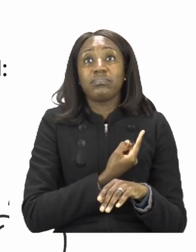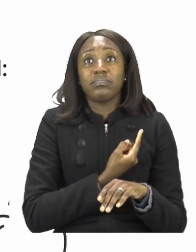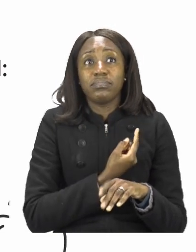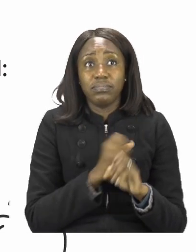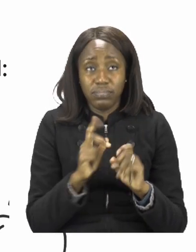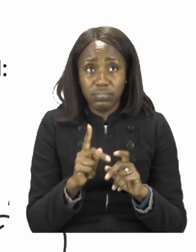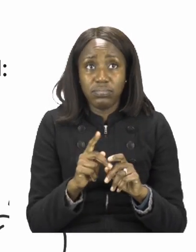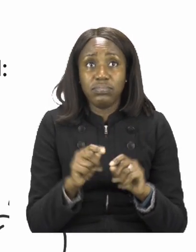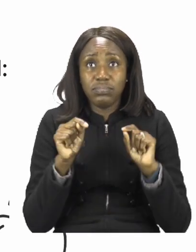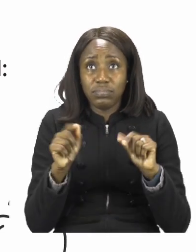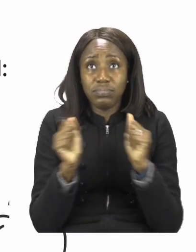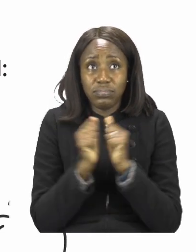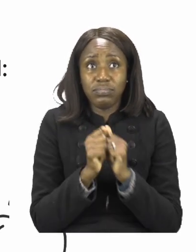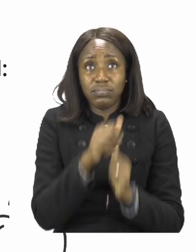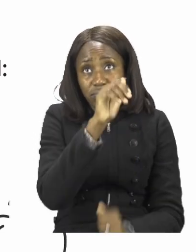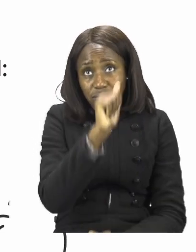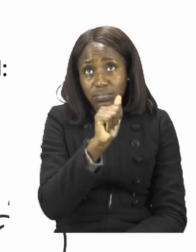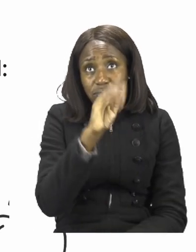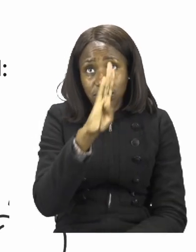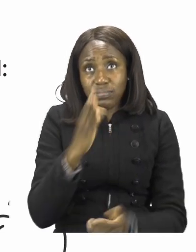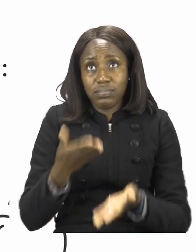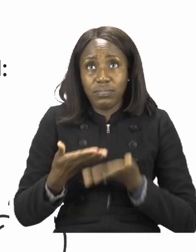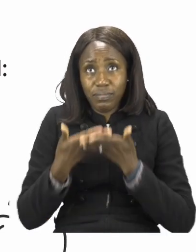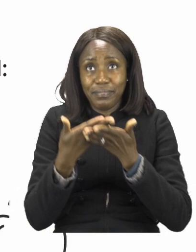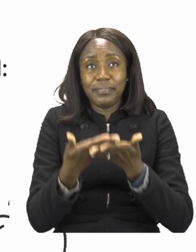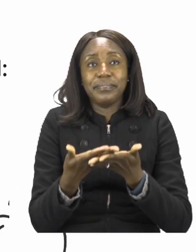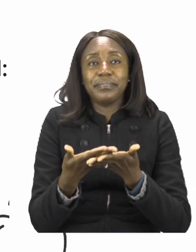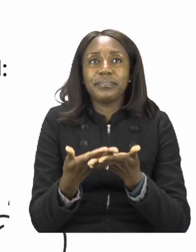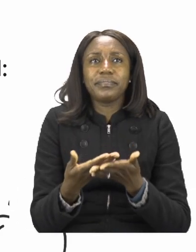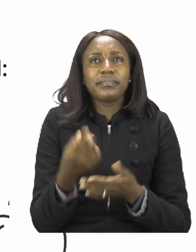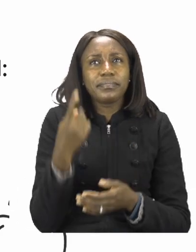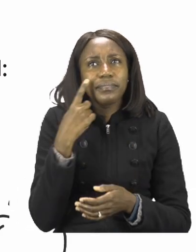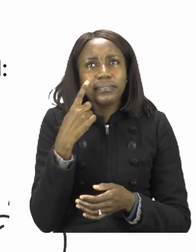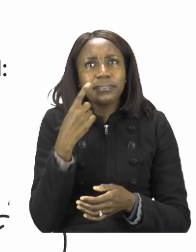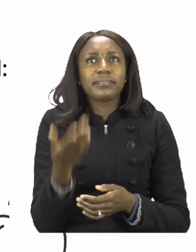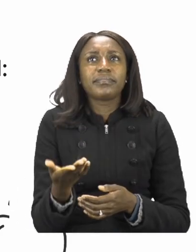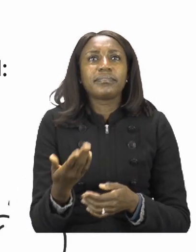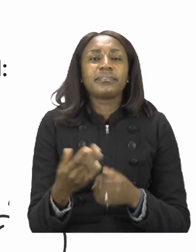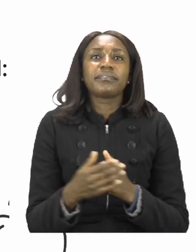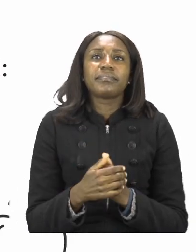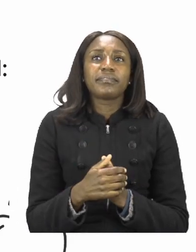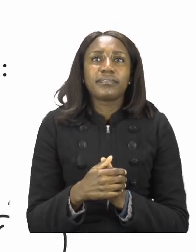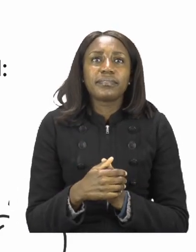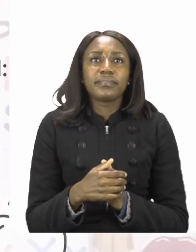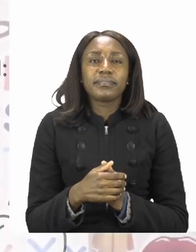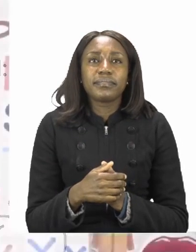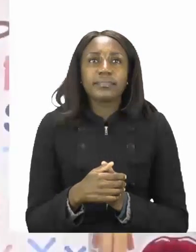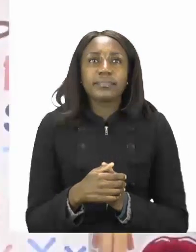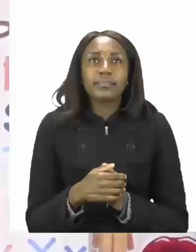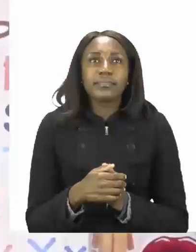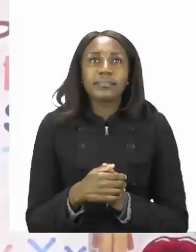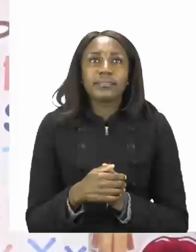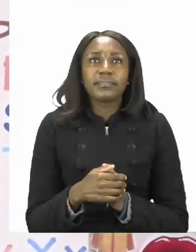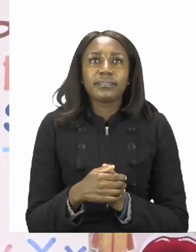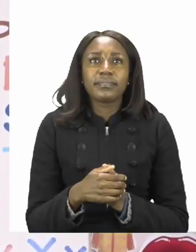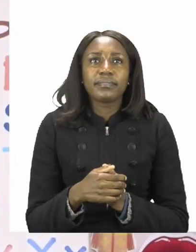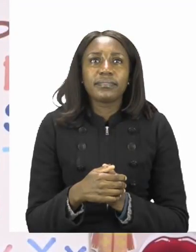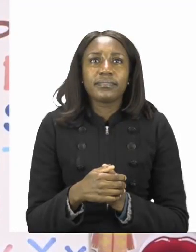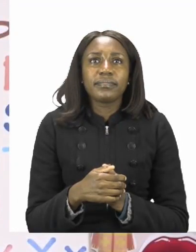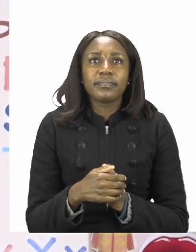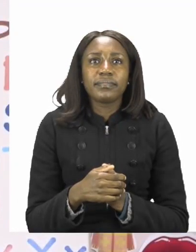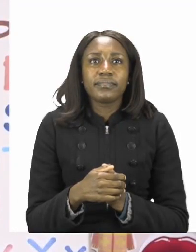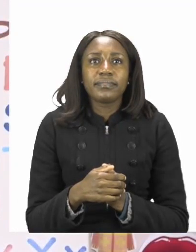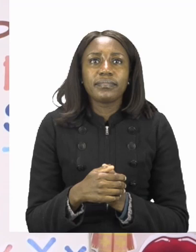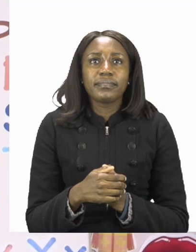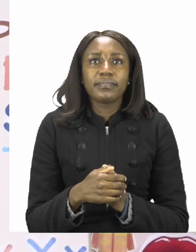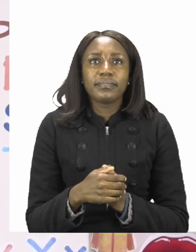and B together. So, let us take a look at the board. Now, the first one we're going to do,